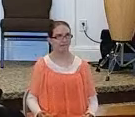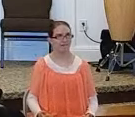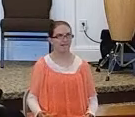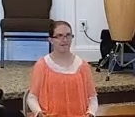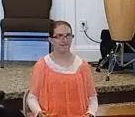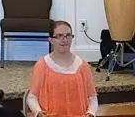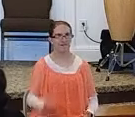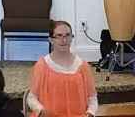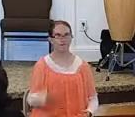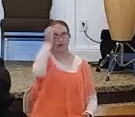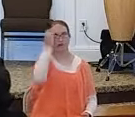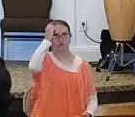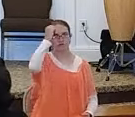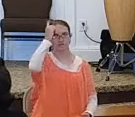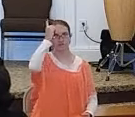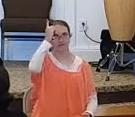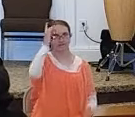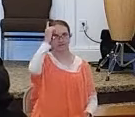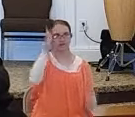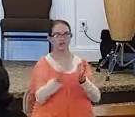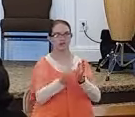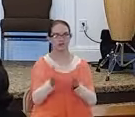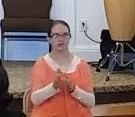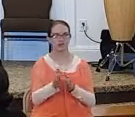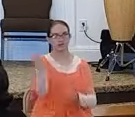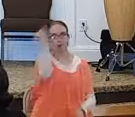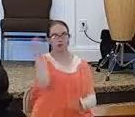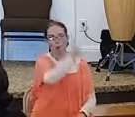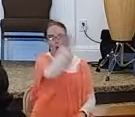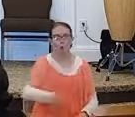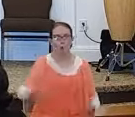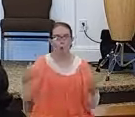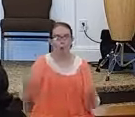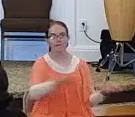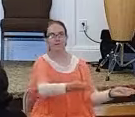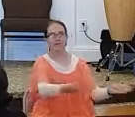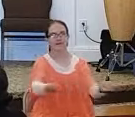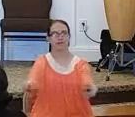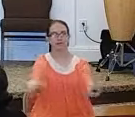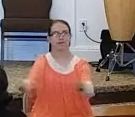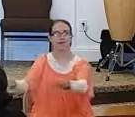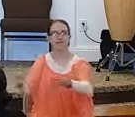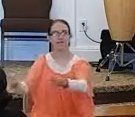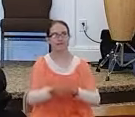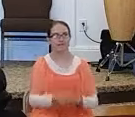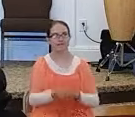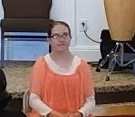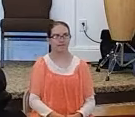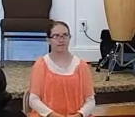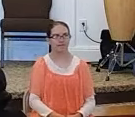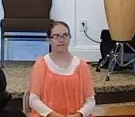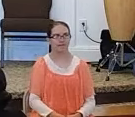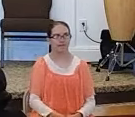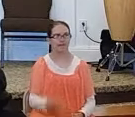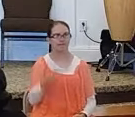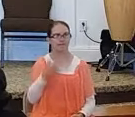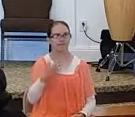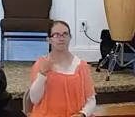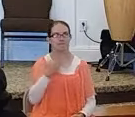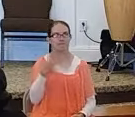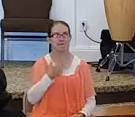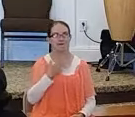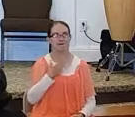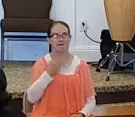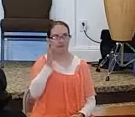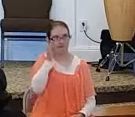But we understand that Jesus always has a plan. Hallelujah. Oh, my. And